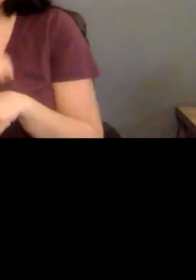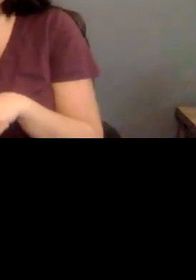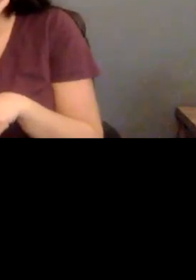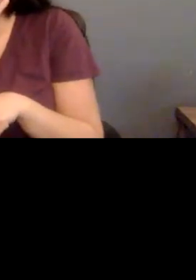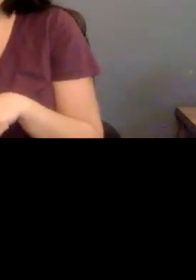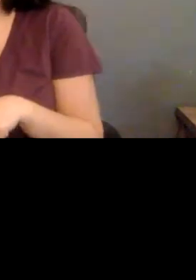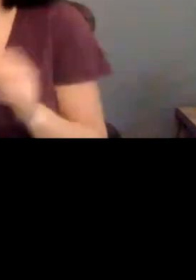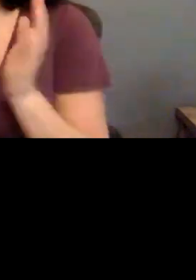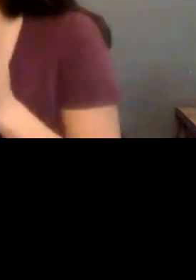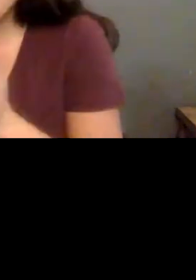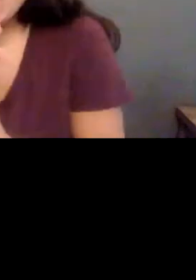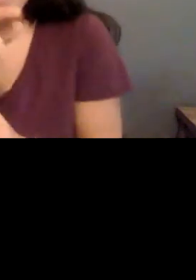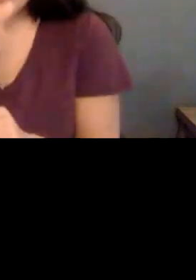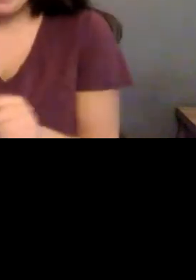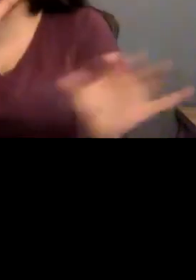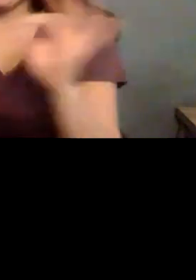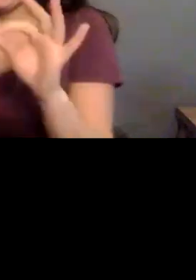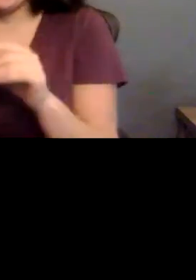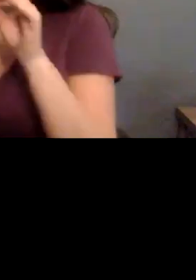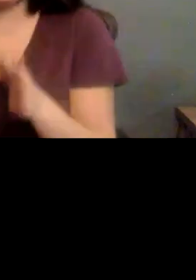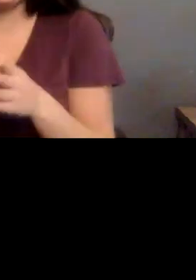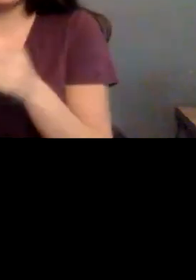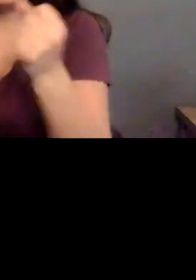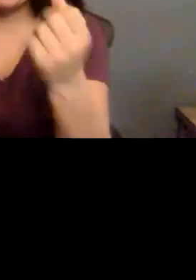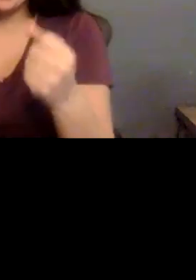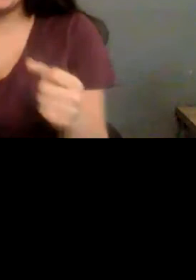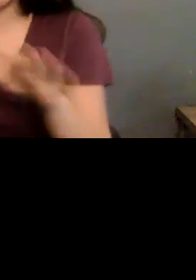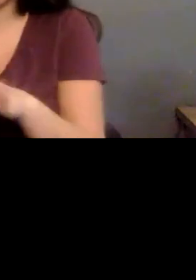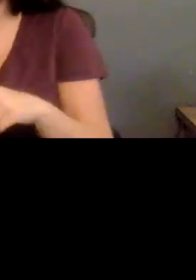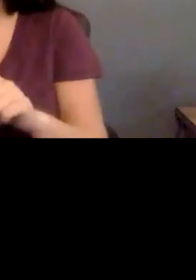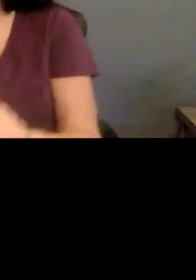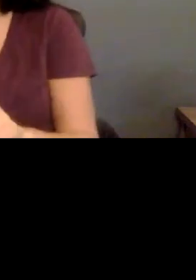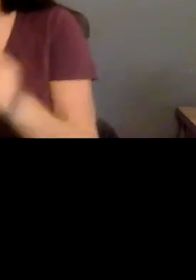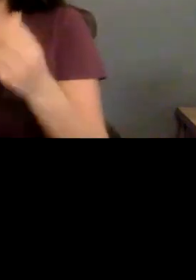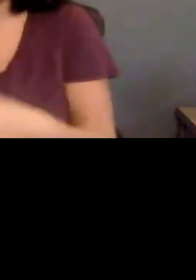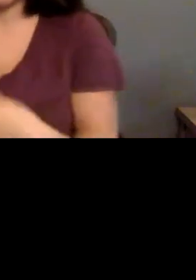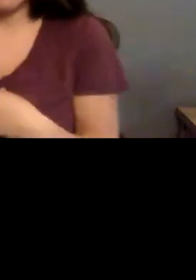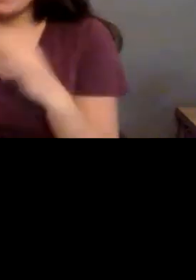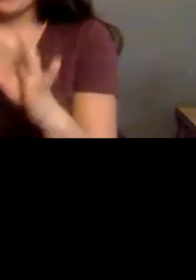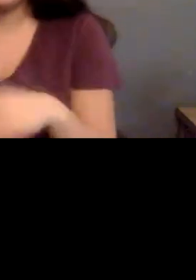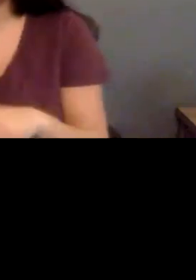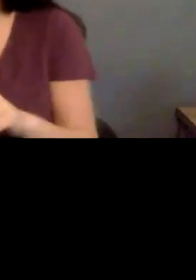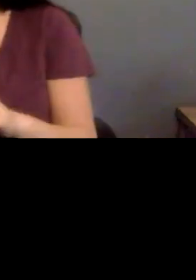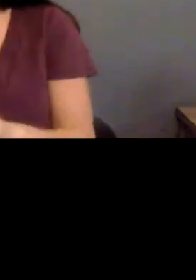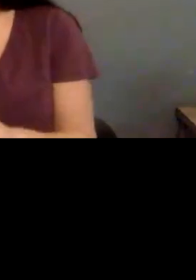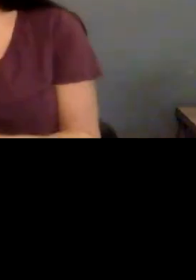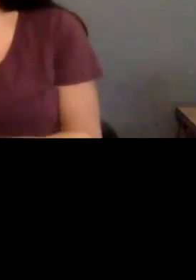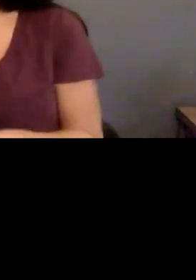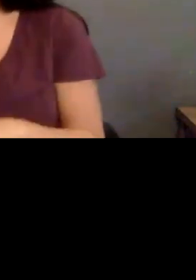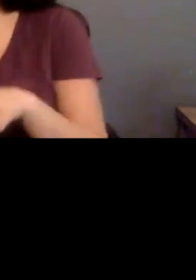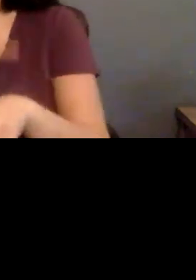Oh, I'm sorry. I got distracted myself with the interpreter. Sorry, signing and thought it was someone else. Okay, my thought. I think it would be offered